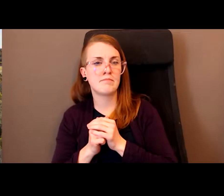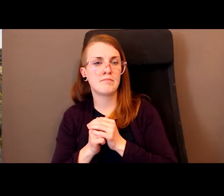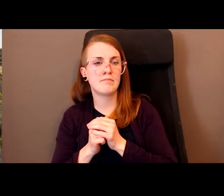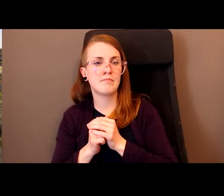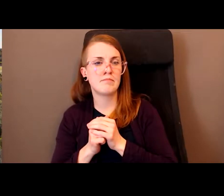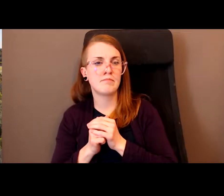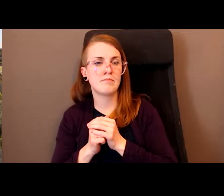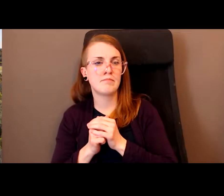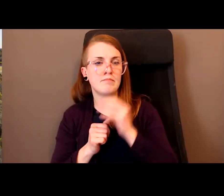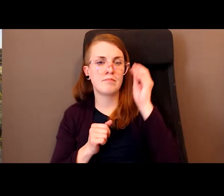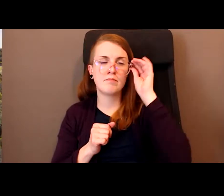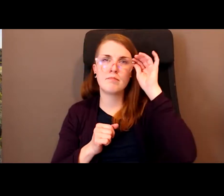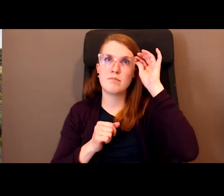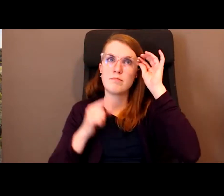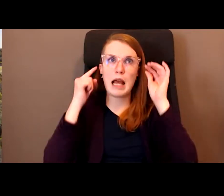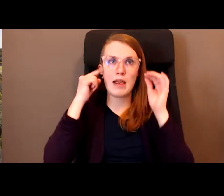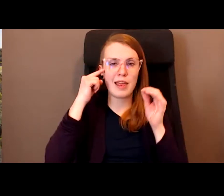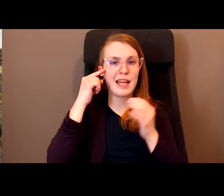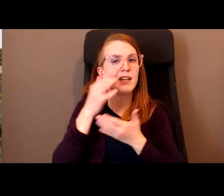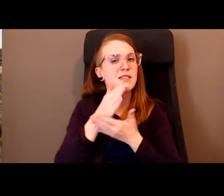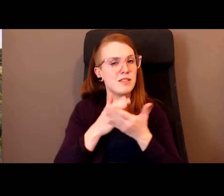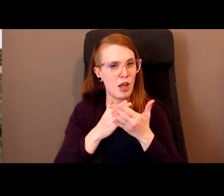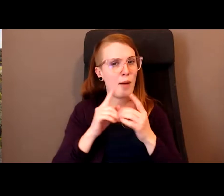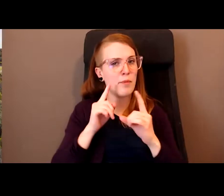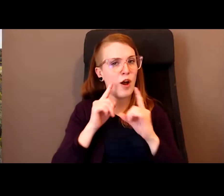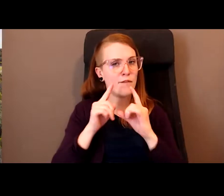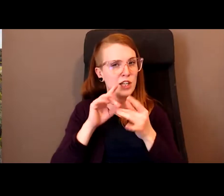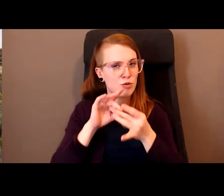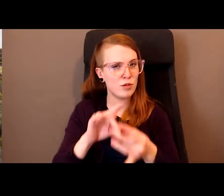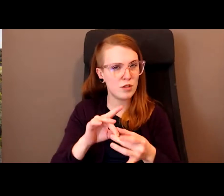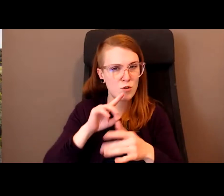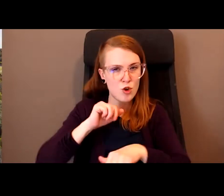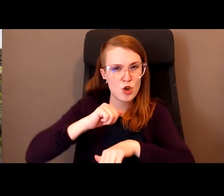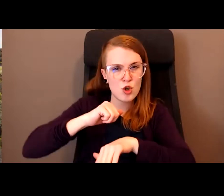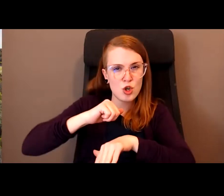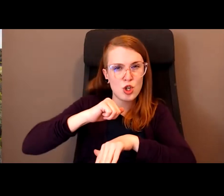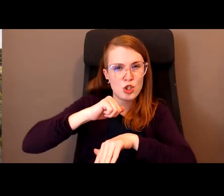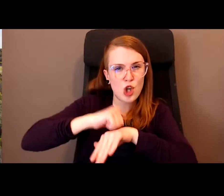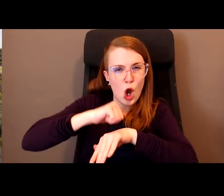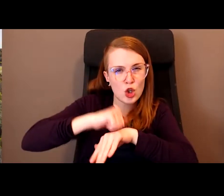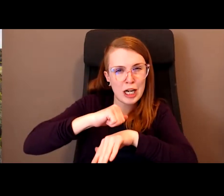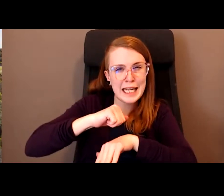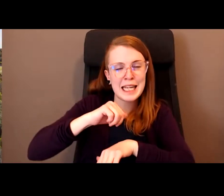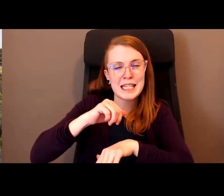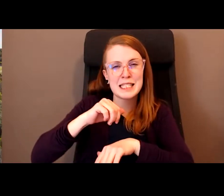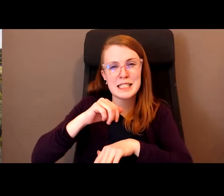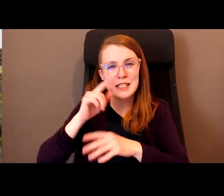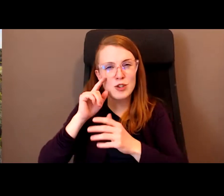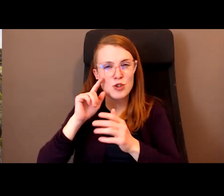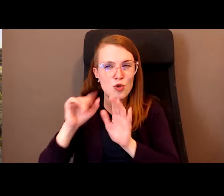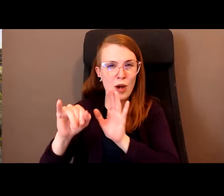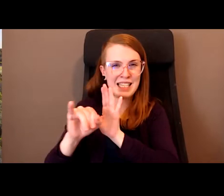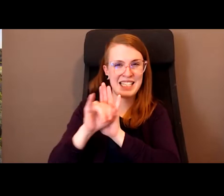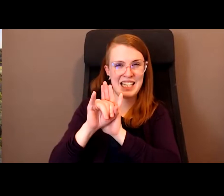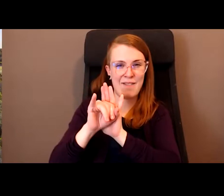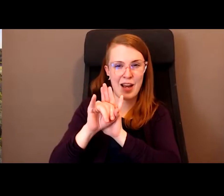I think there's been conversations about concrete and just identifying those pieces and trying to avoid some